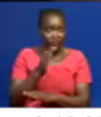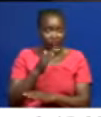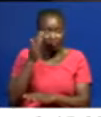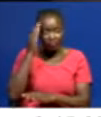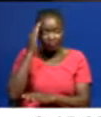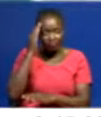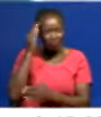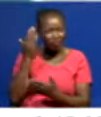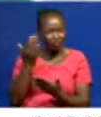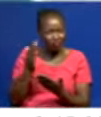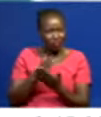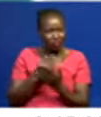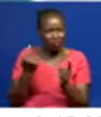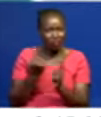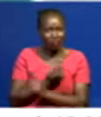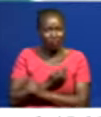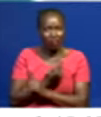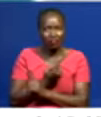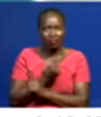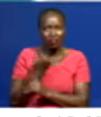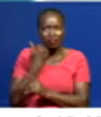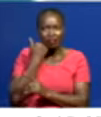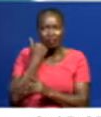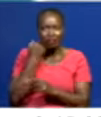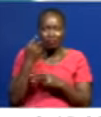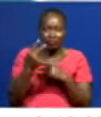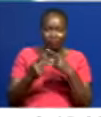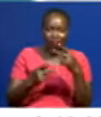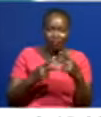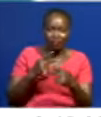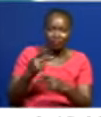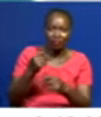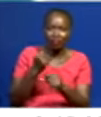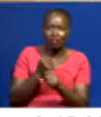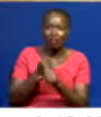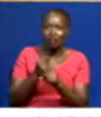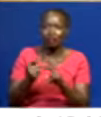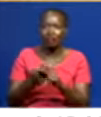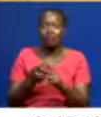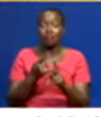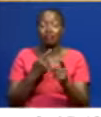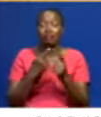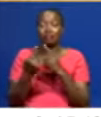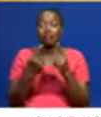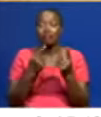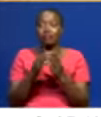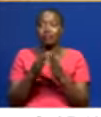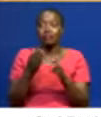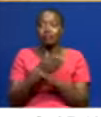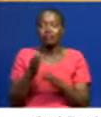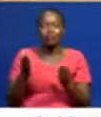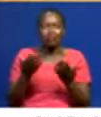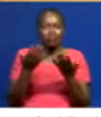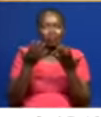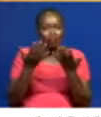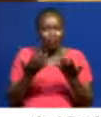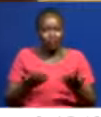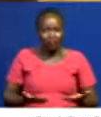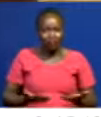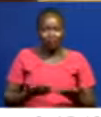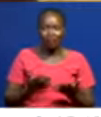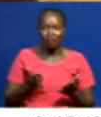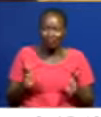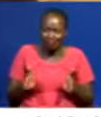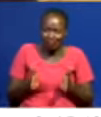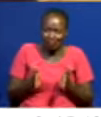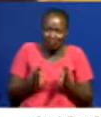anything different until the illness progressed and her colleagues at work started to talk. That I had lost so much weight, I couldn't tell.